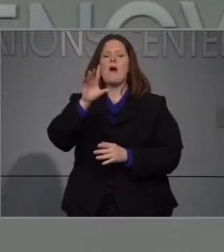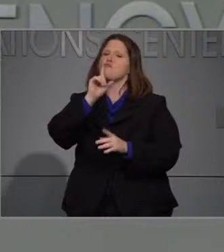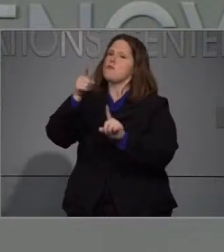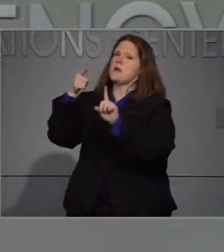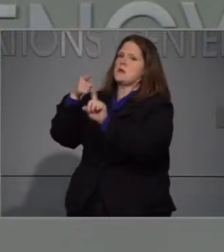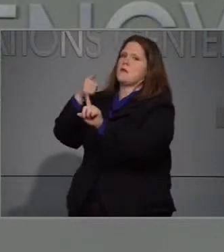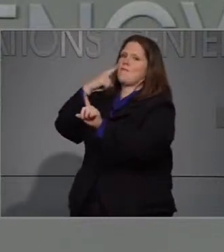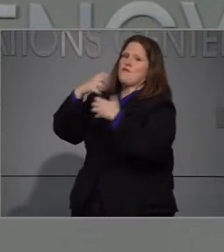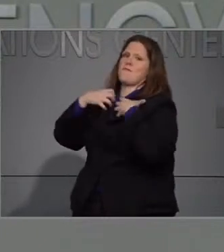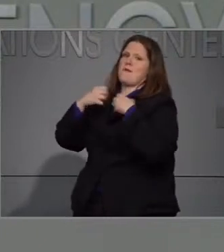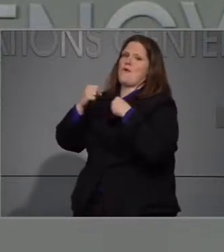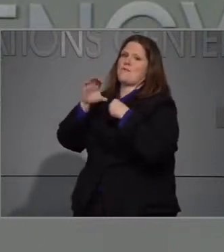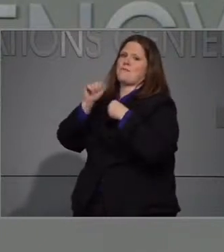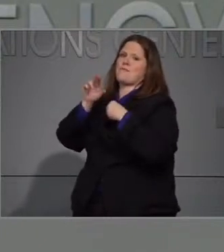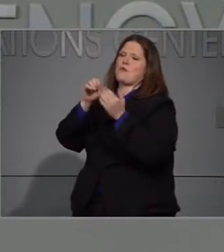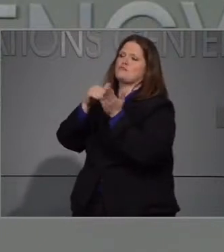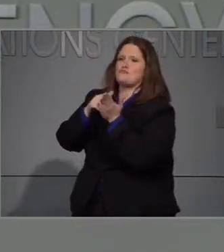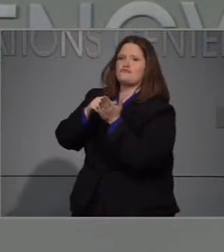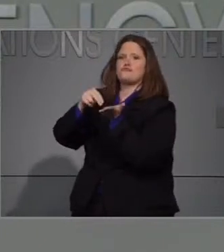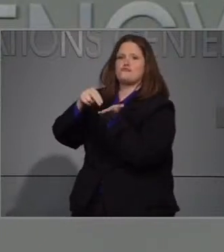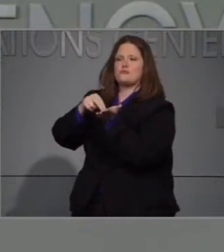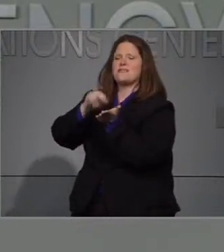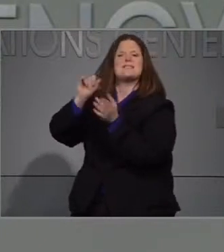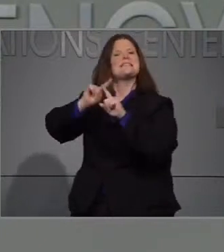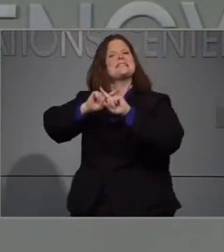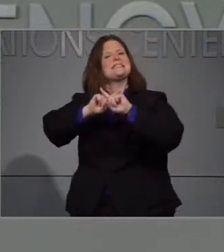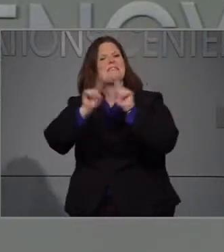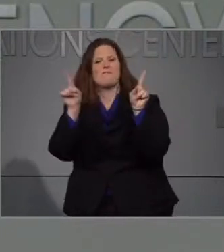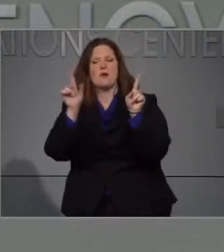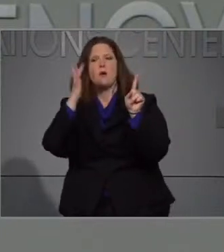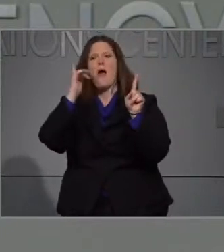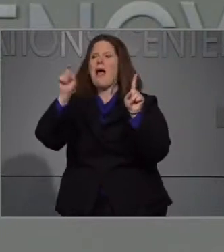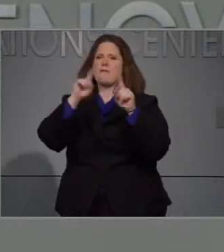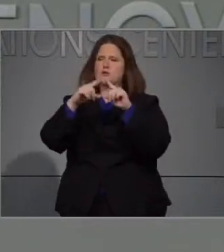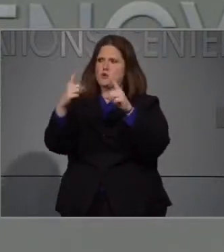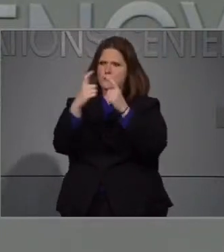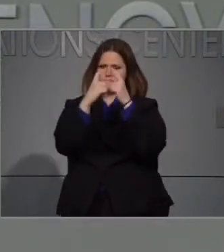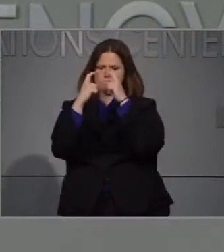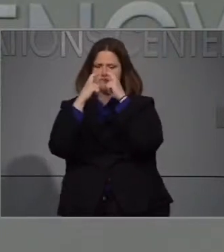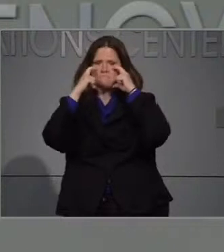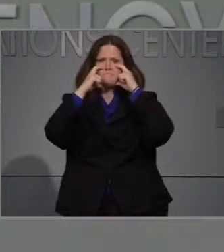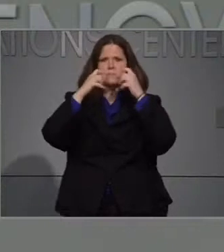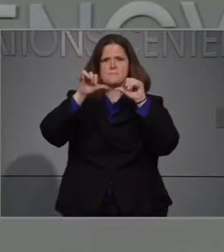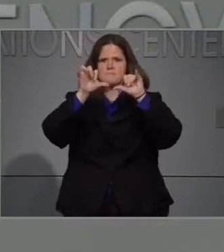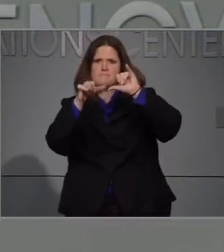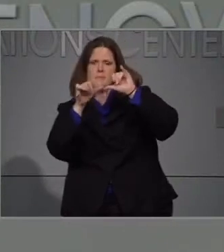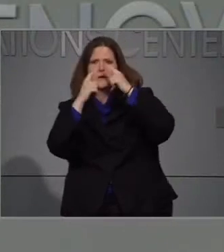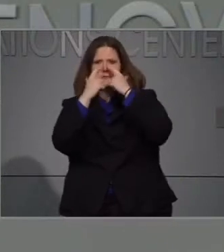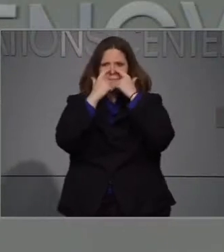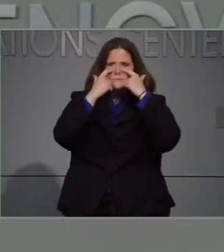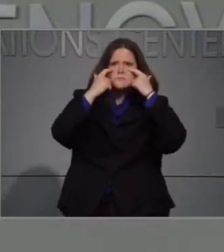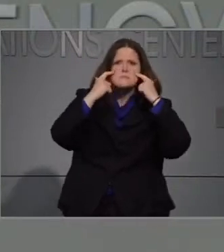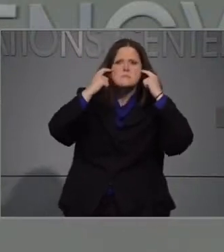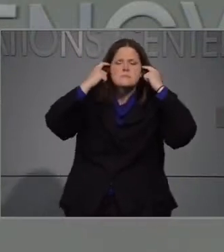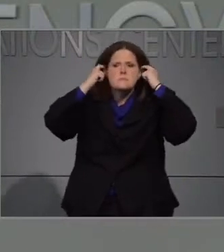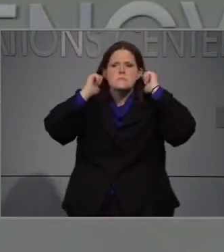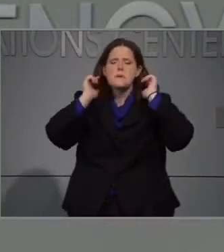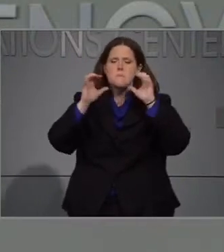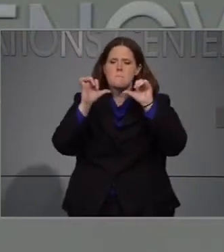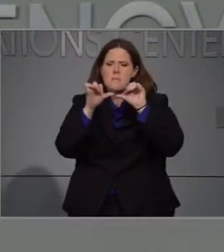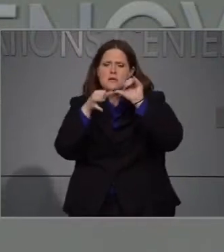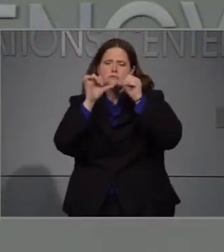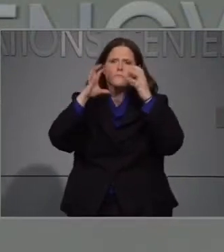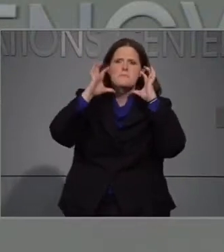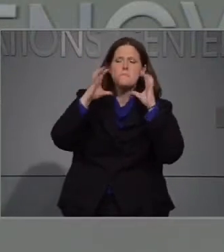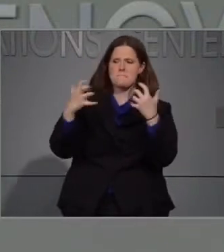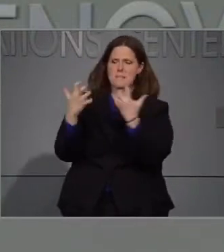providers. There are different sizes. Those are kinds of masks that need to be fit for folks. We were seeing a shortage of small sizes of N95, so